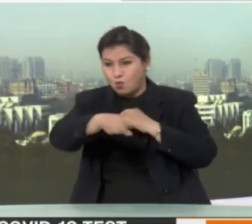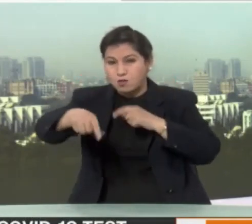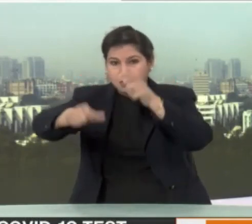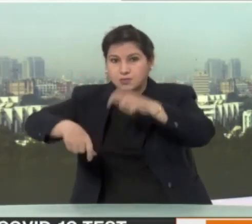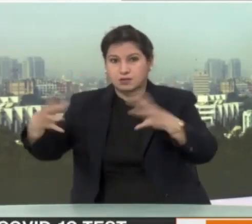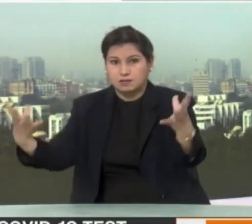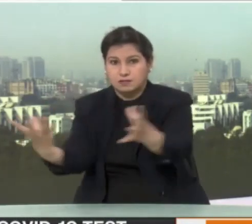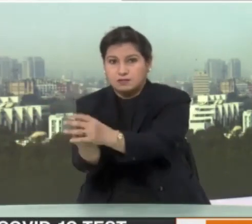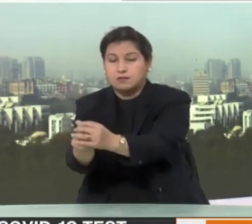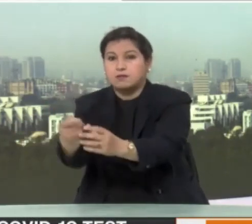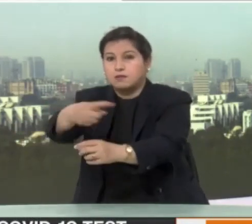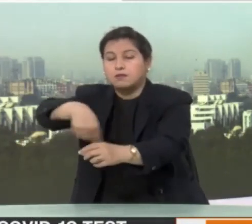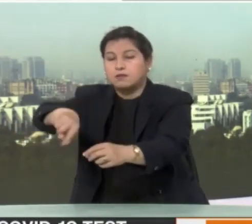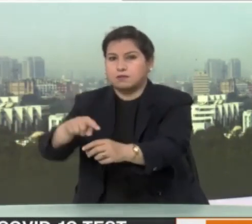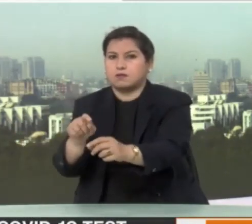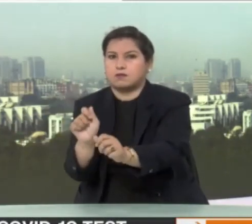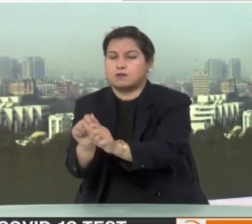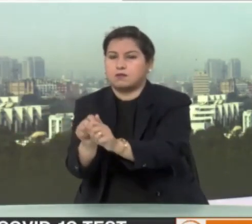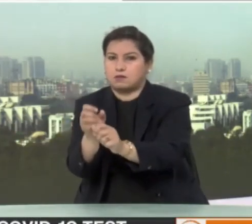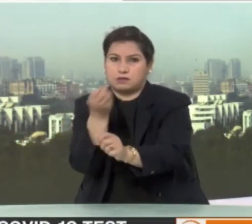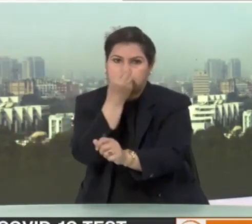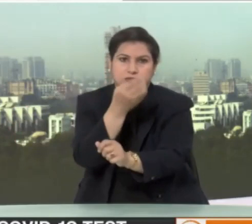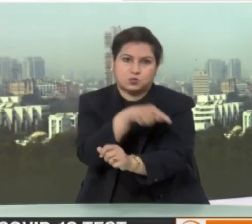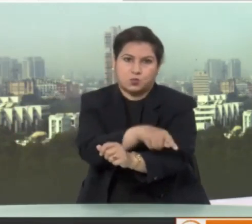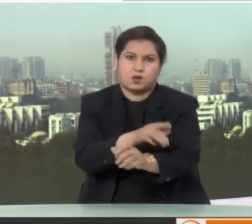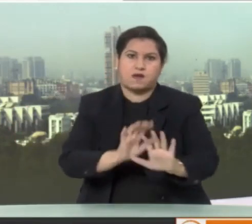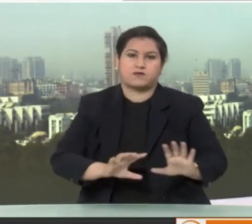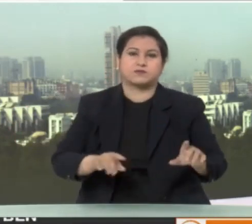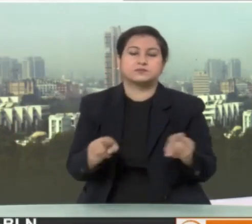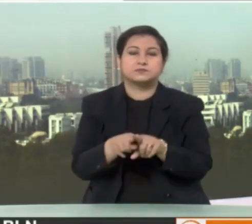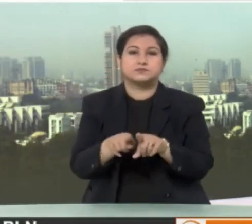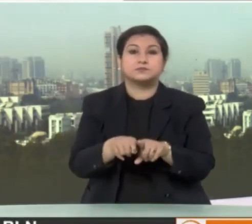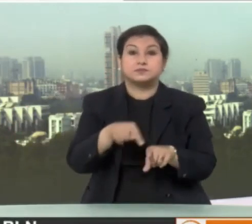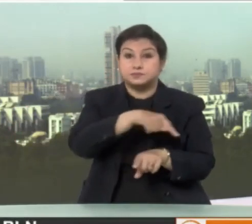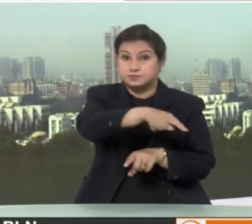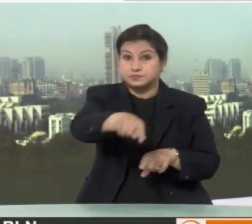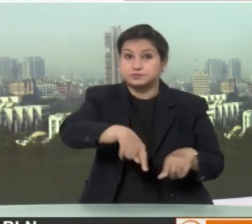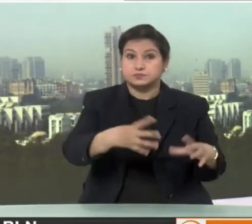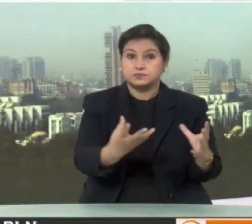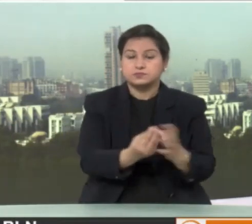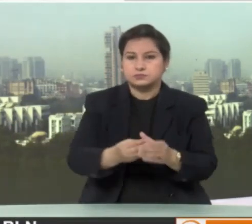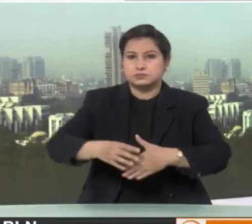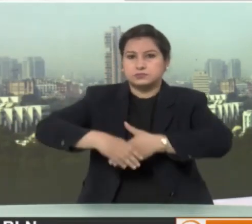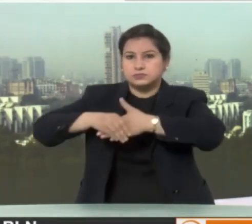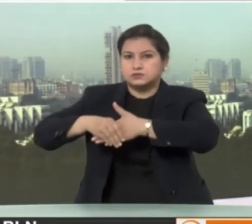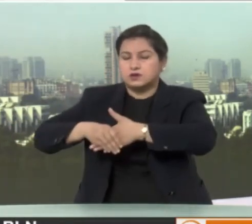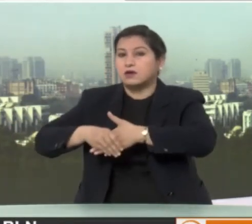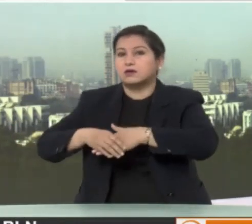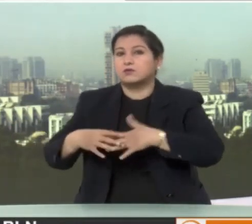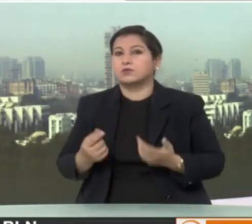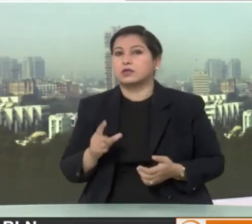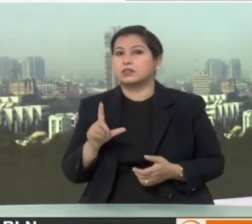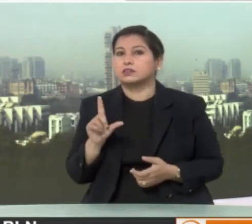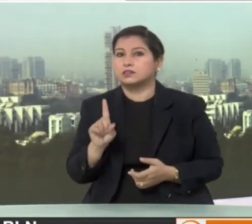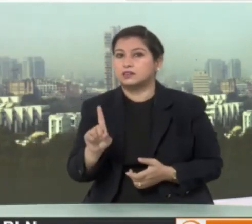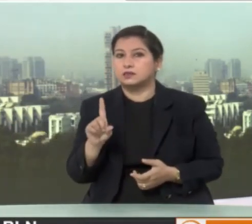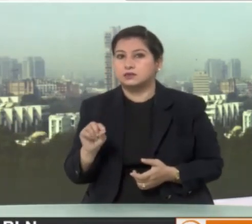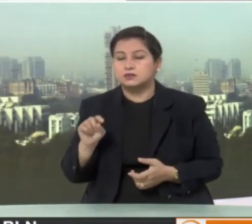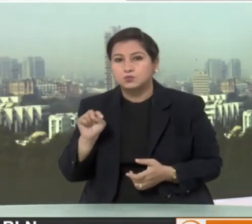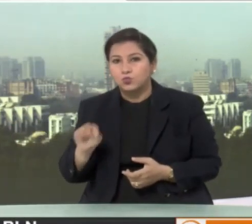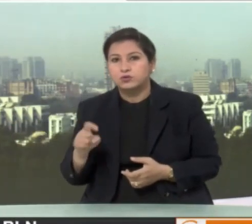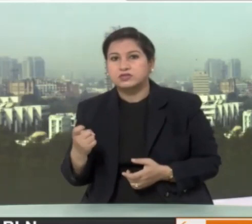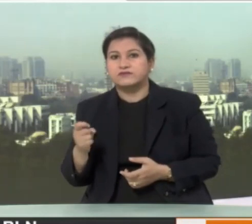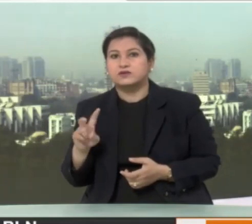apart from other tests. Meanwhile, President Jair Bolsonaro has said that he will sign off a $10.72